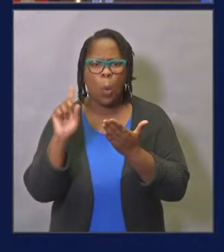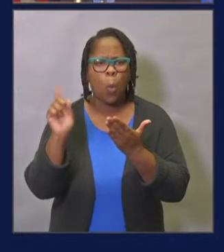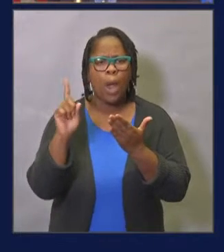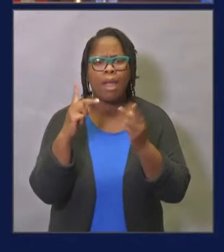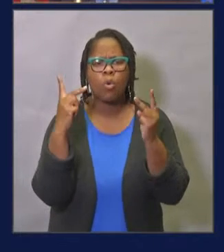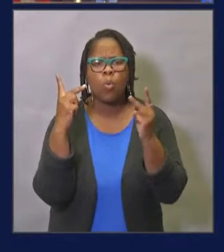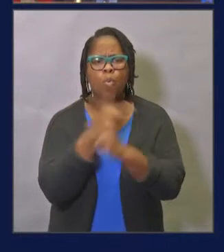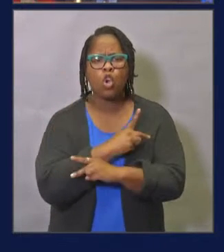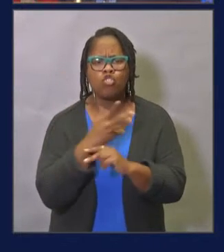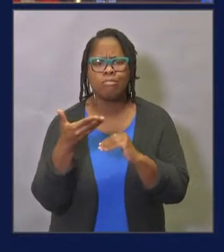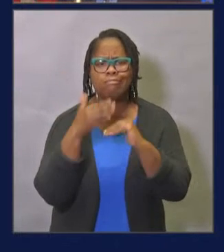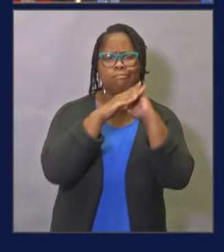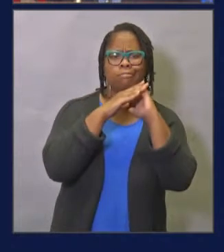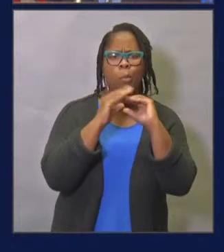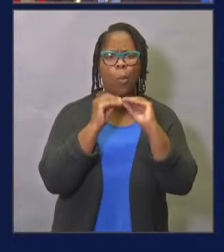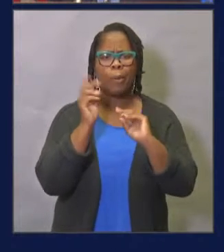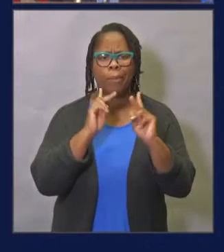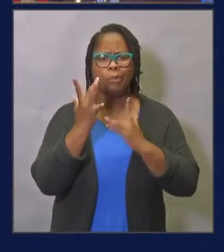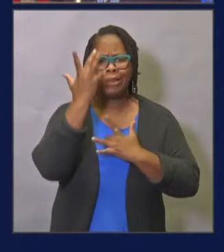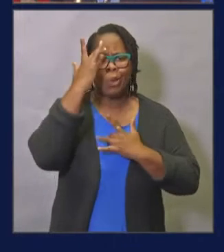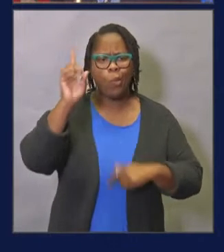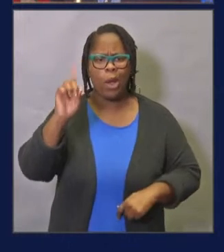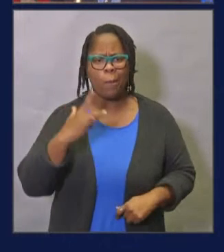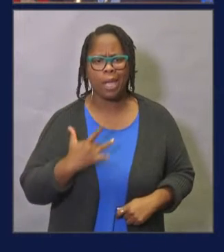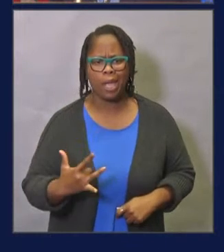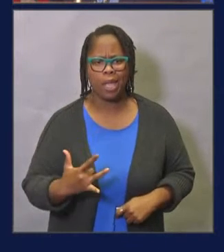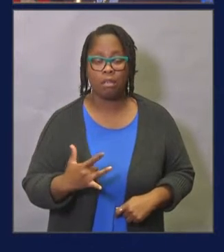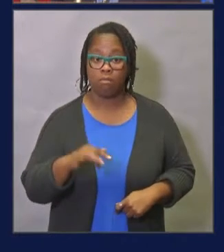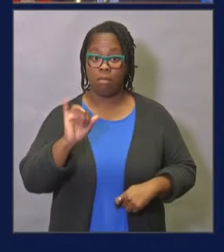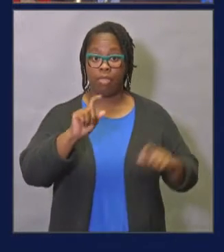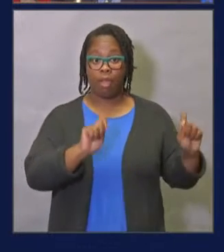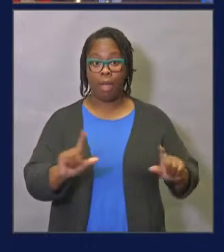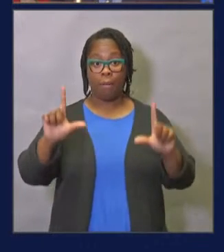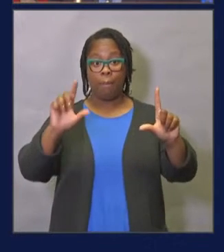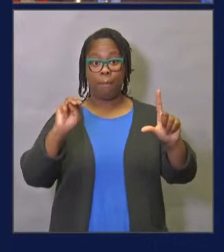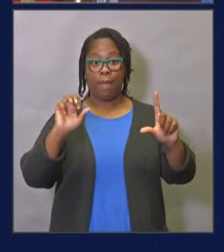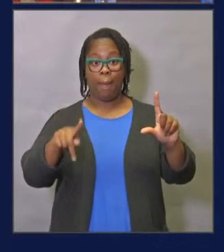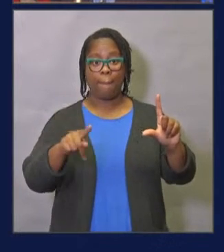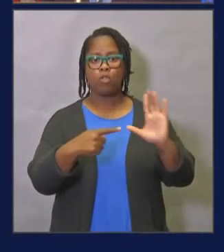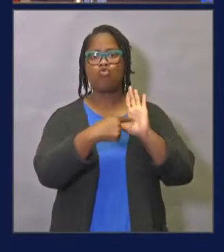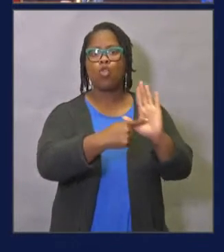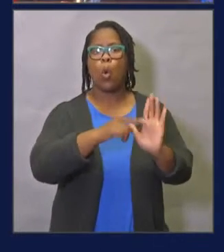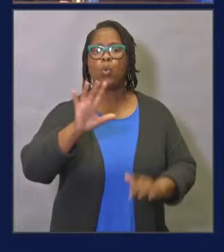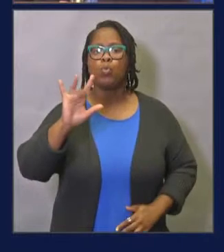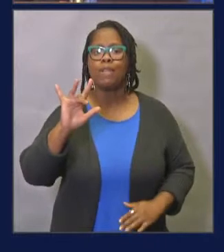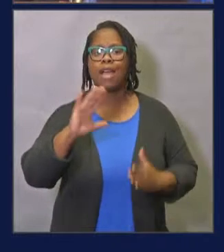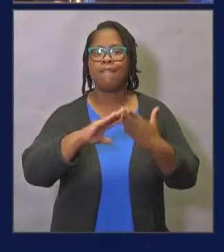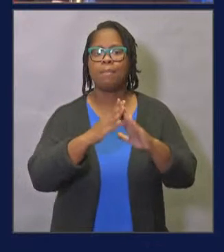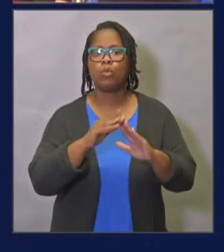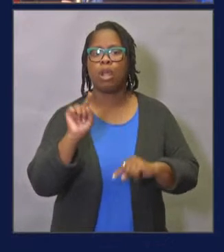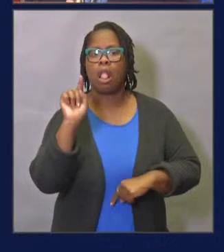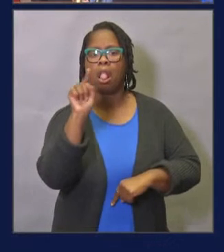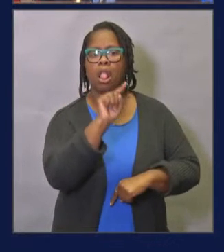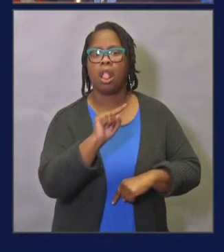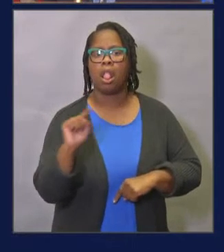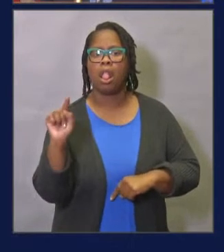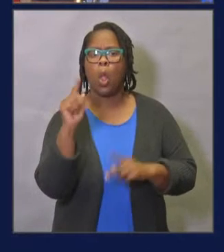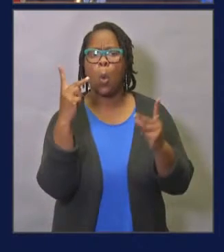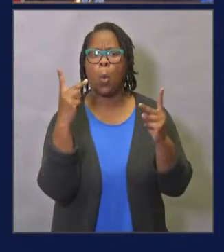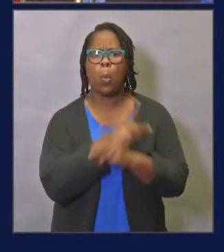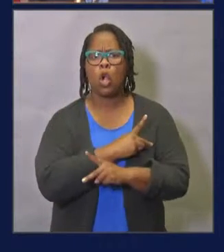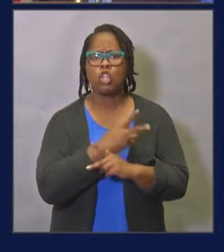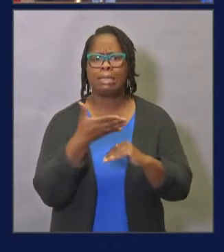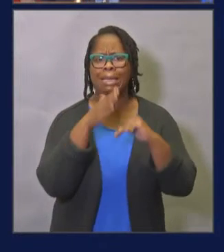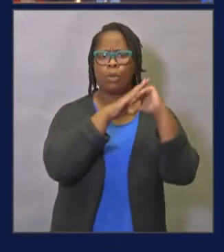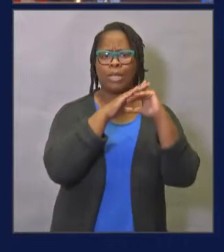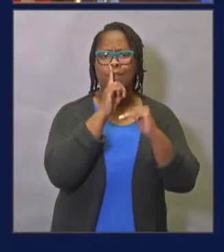most increases in cases. This map shows the 25 communities that had the highest rate of increase for the 2-week